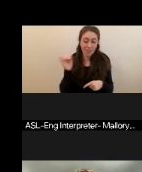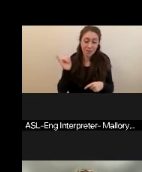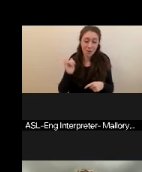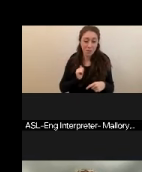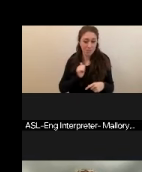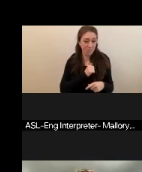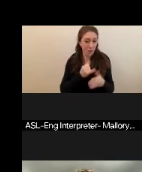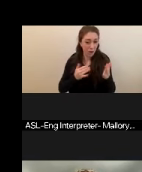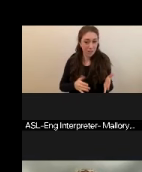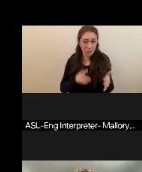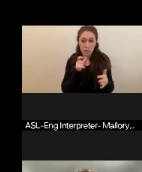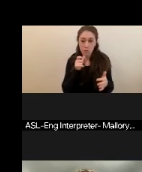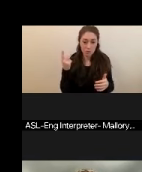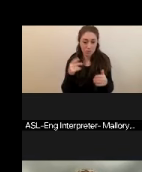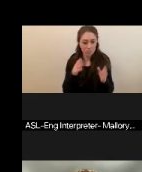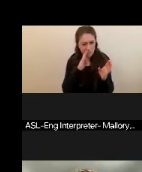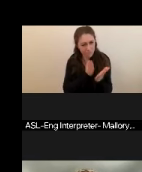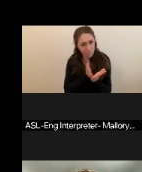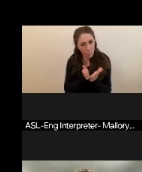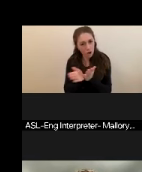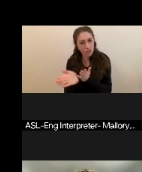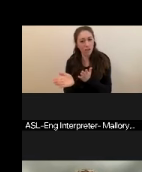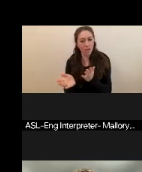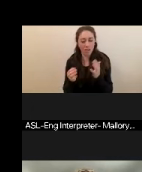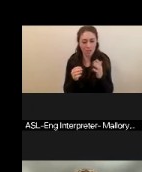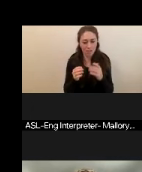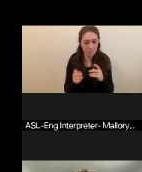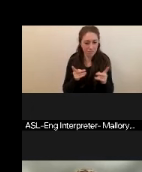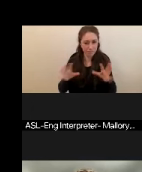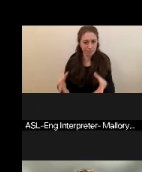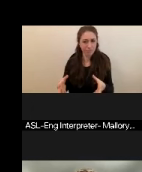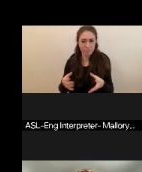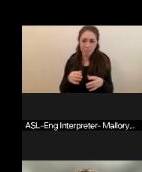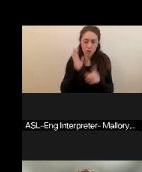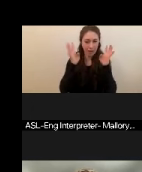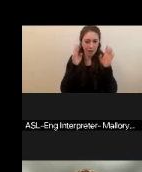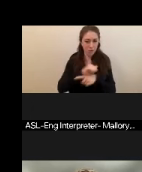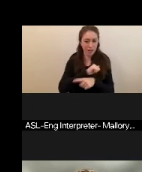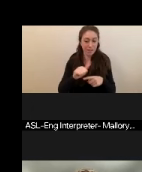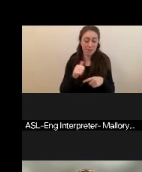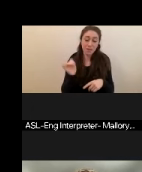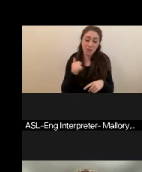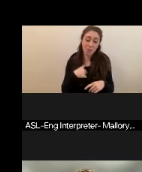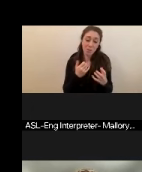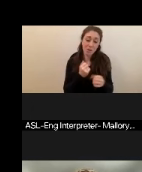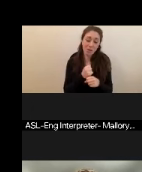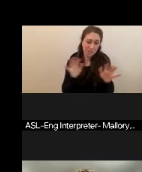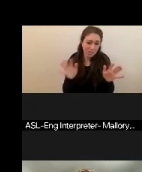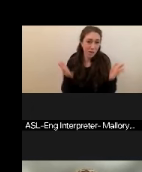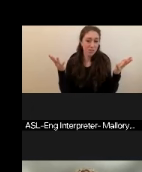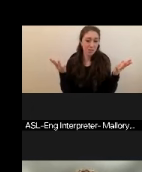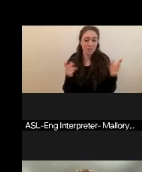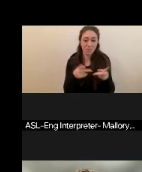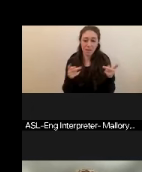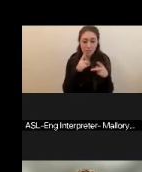who favor, you know, the more marginal sides of any kind of art practice and creative practice, we also want to help foster a space for